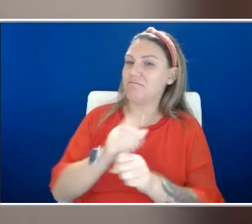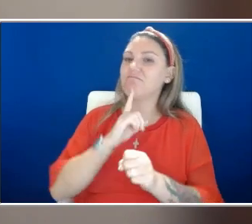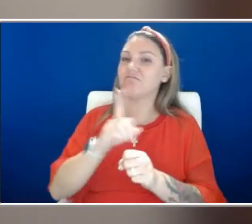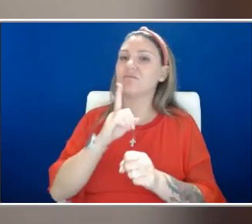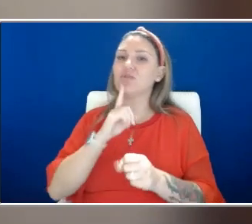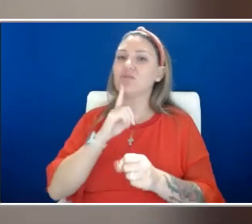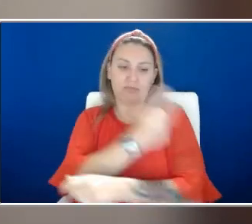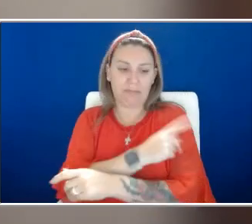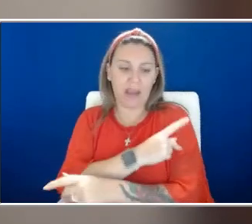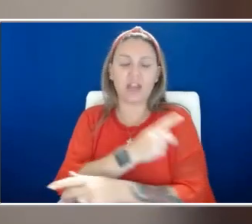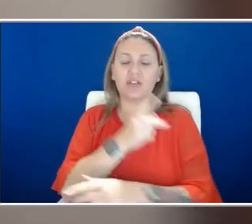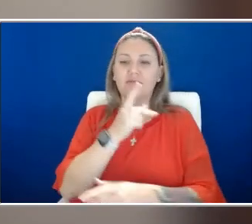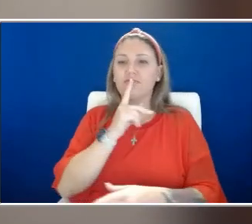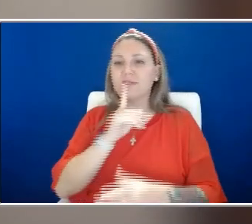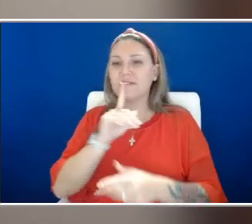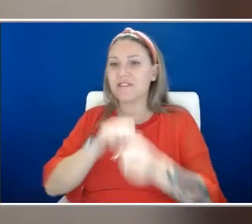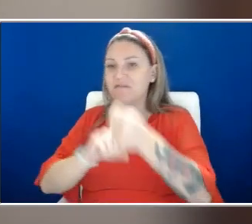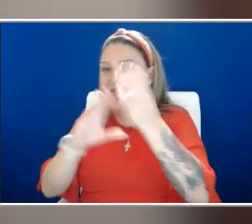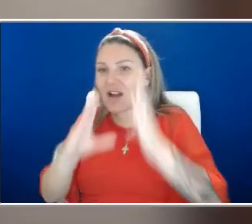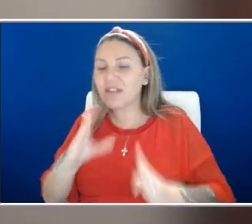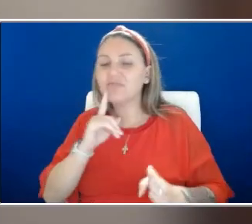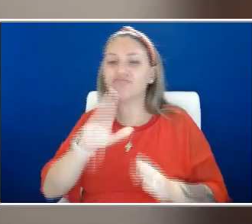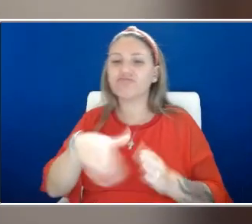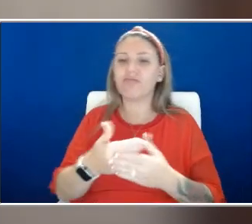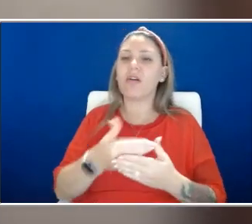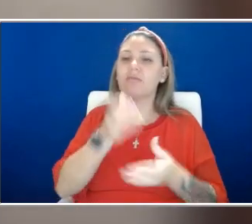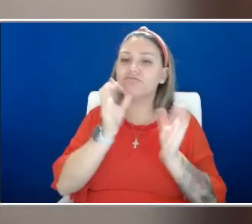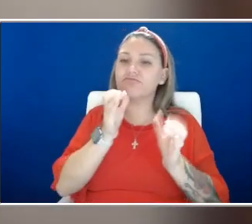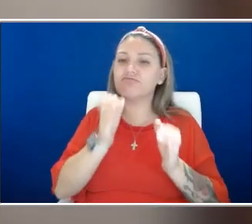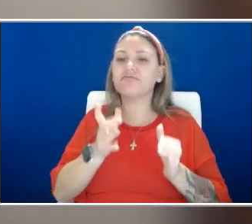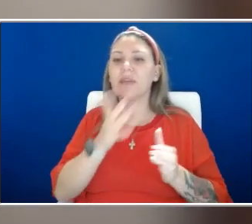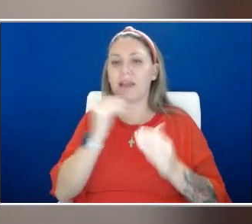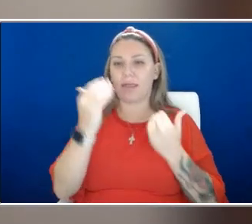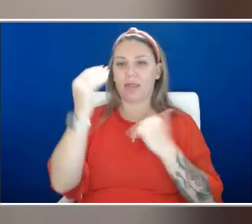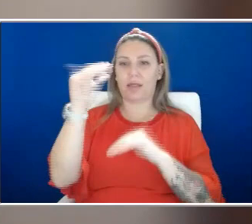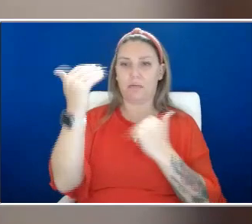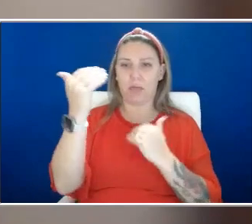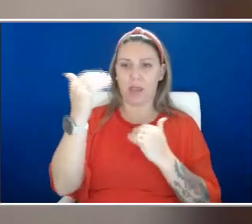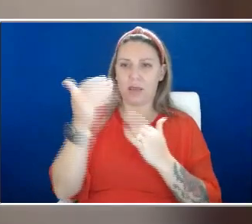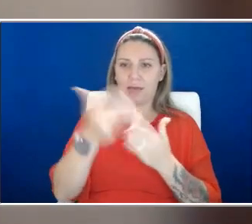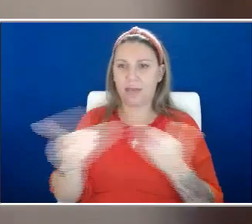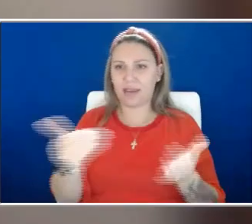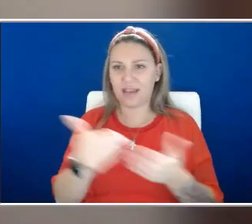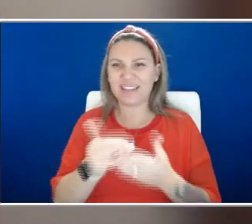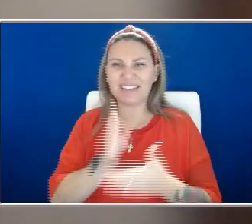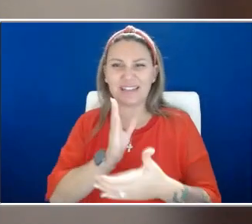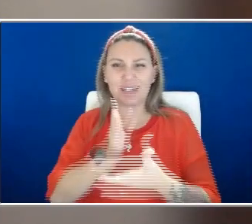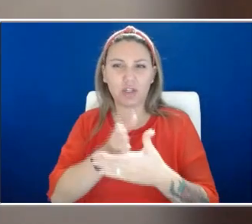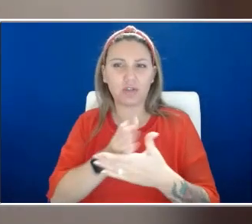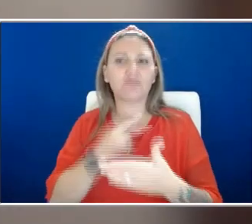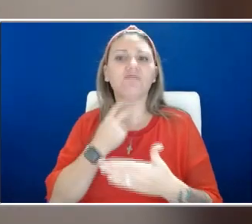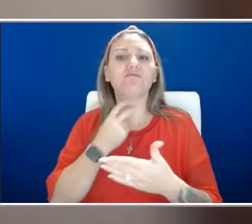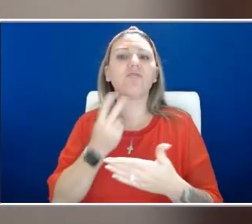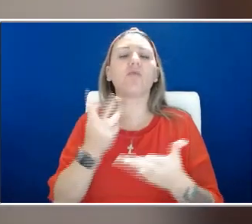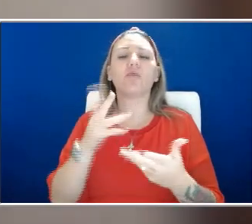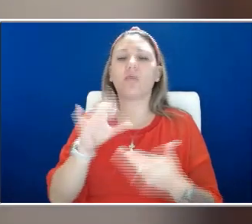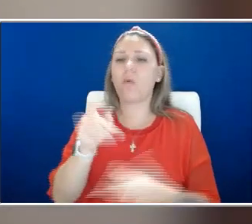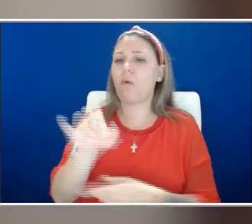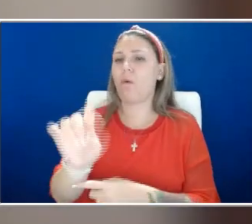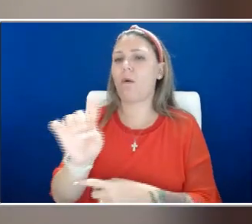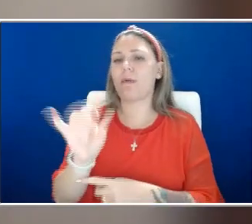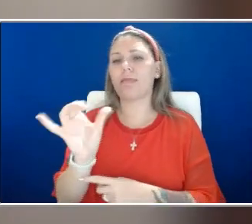hydrating. That's very favorable for vocal fold recovery. And we do want to try to limit things that are going to irritate the vocal cords. That's going to be things